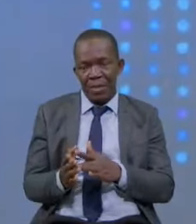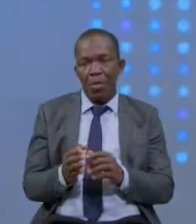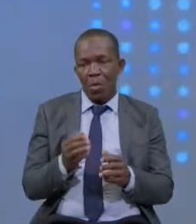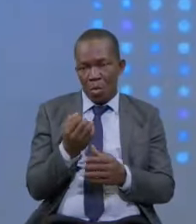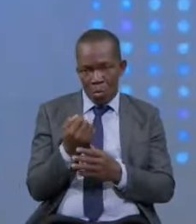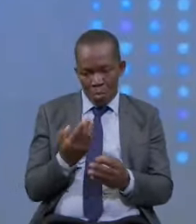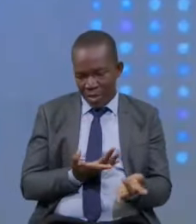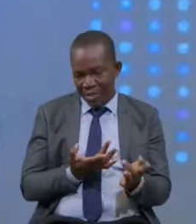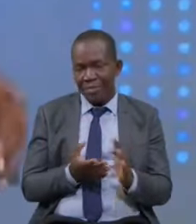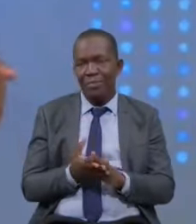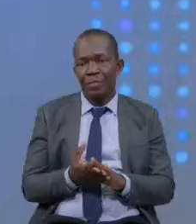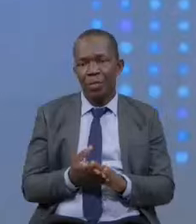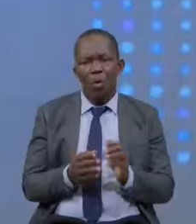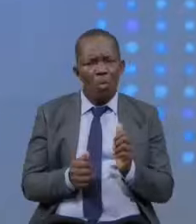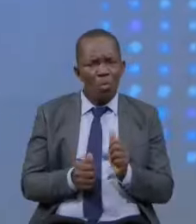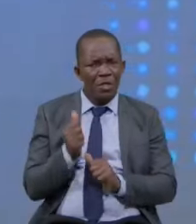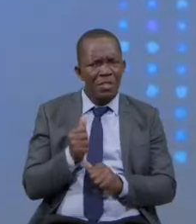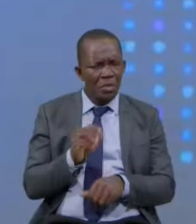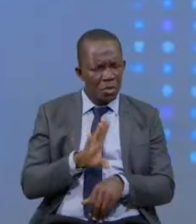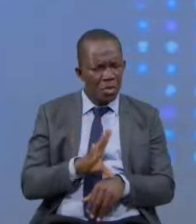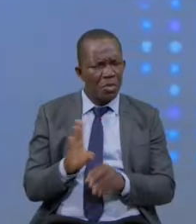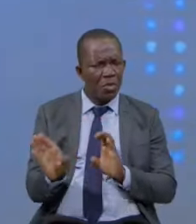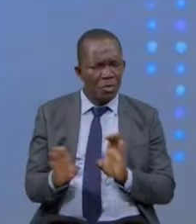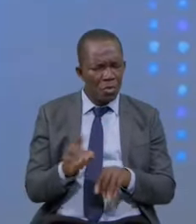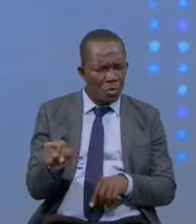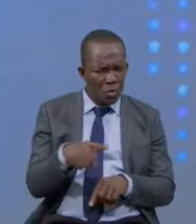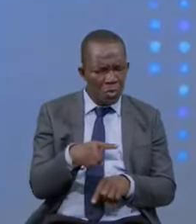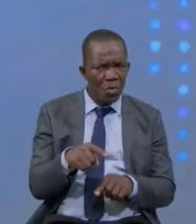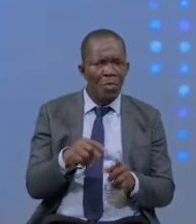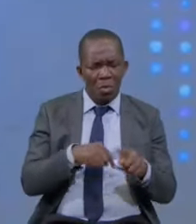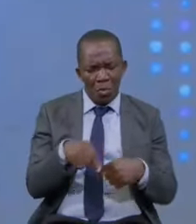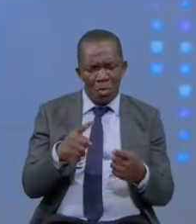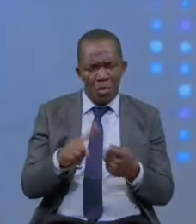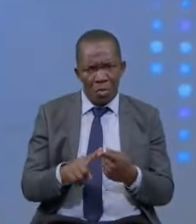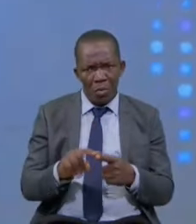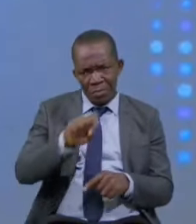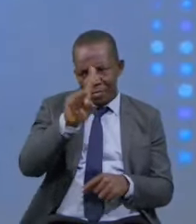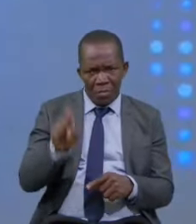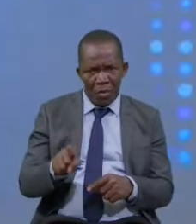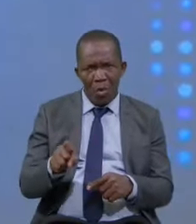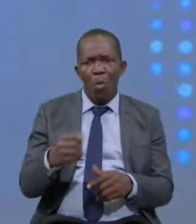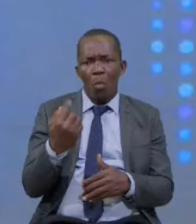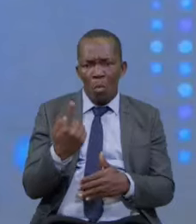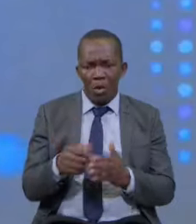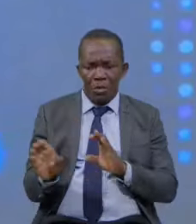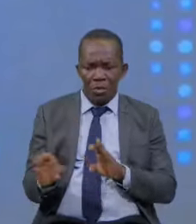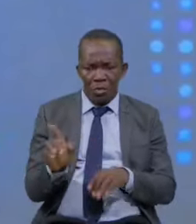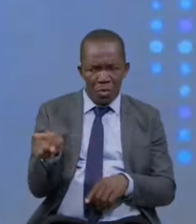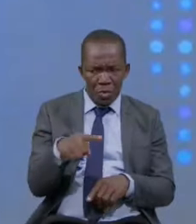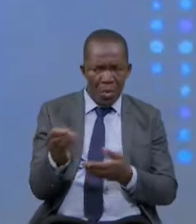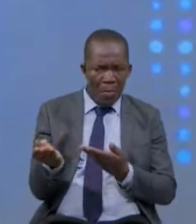attend? What glory do you bring to that church? Are you